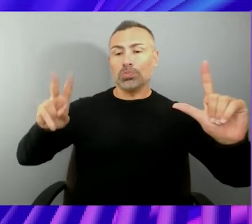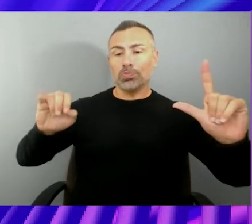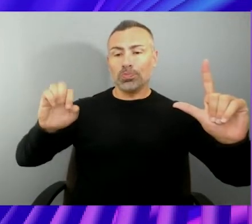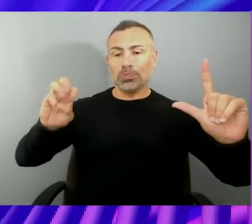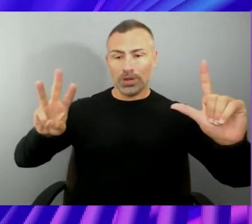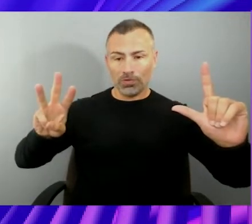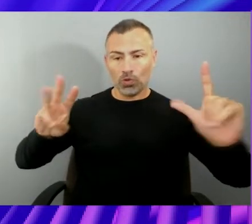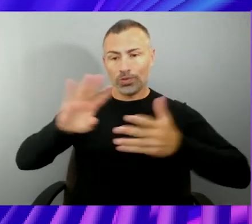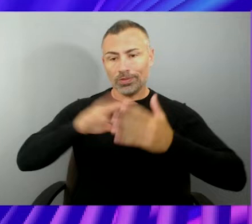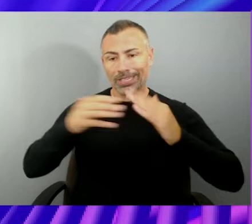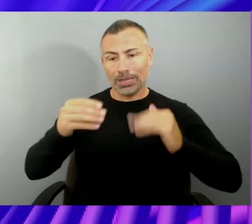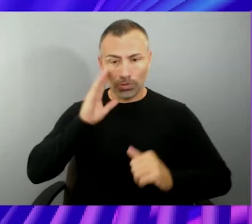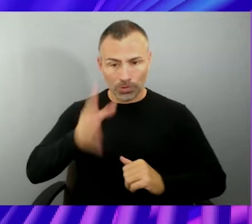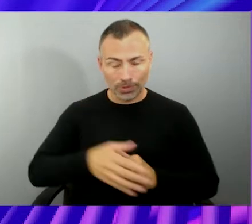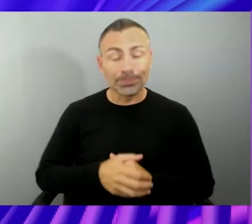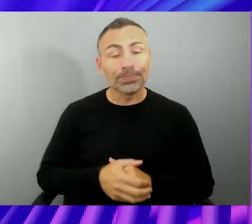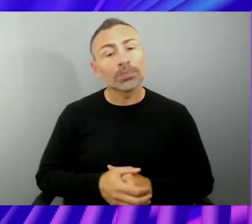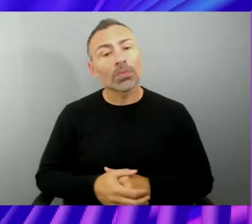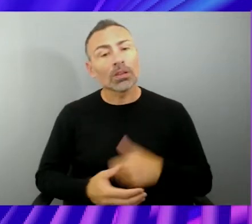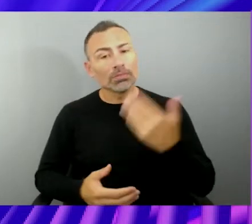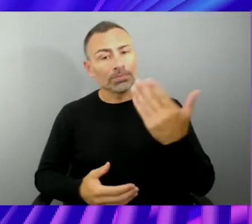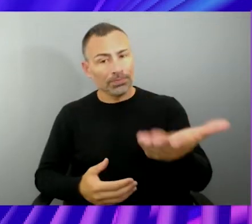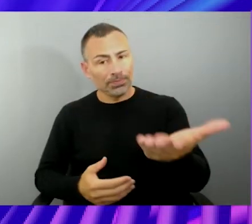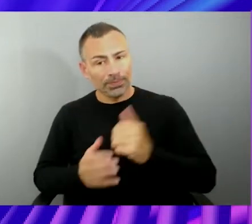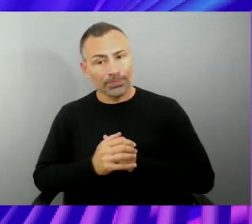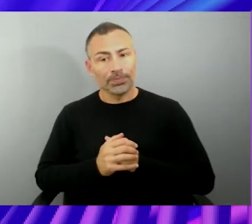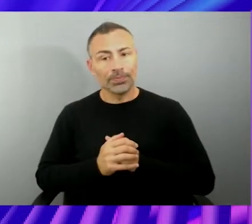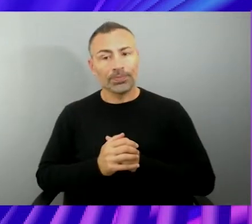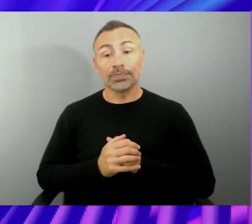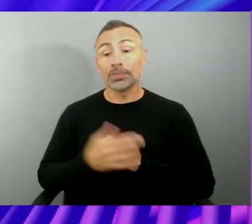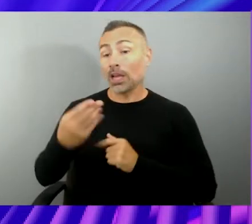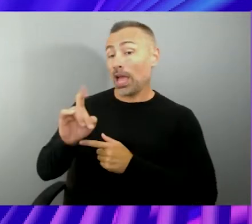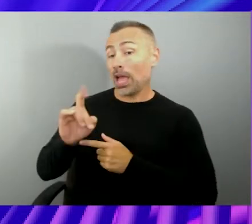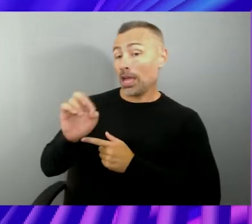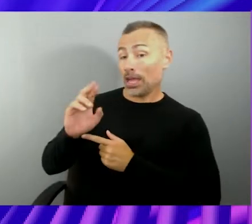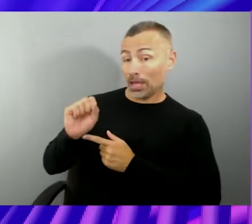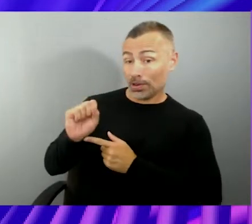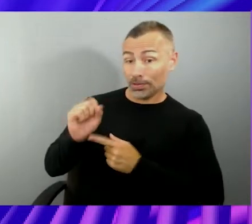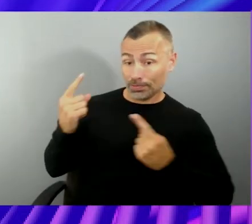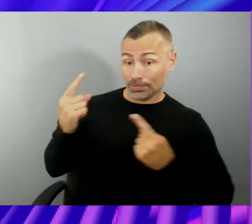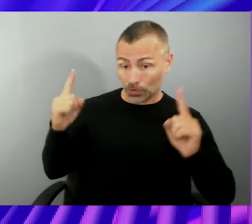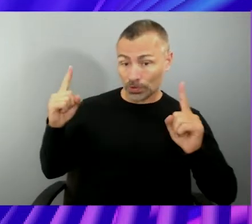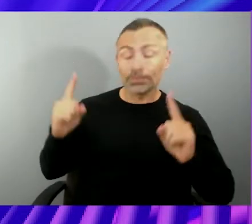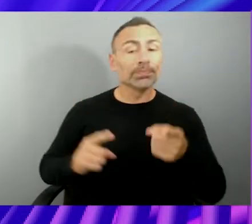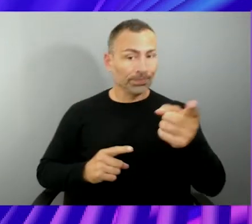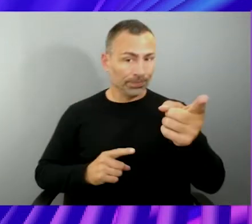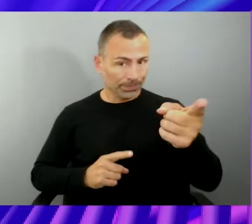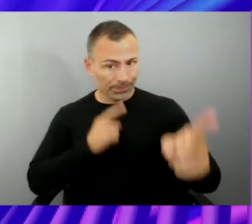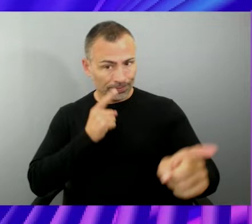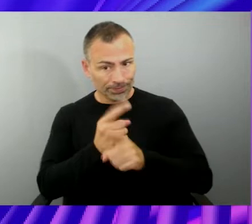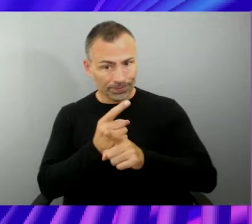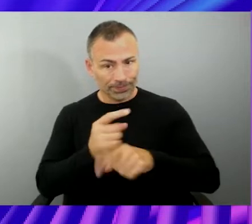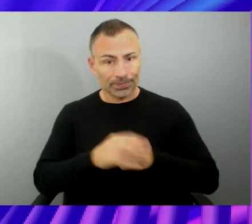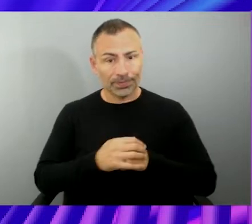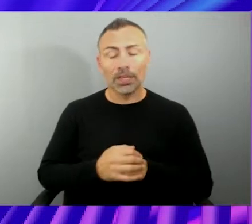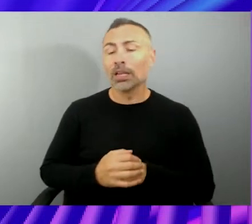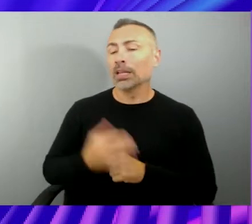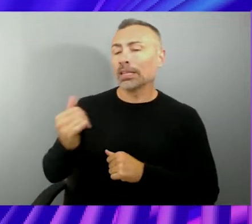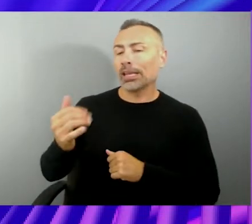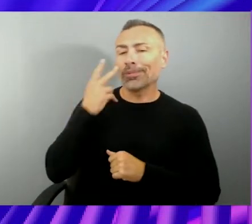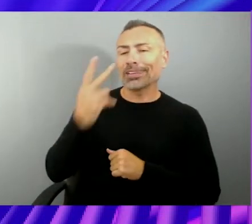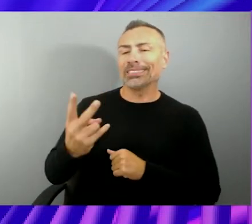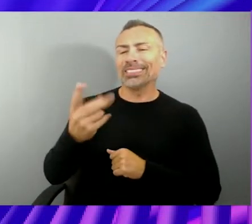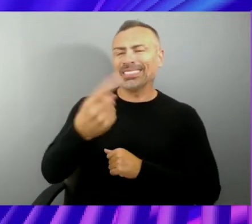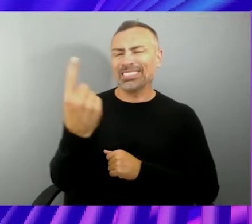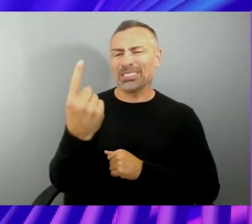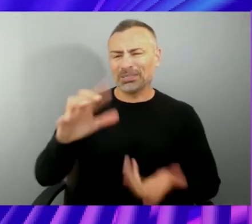show me, all right, are my headers working? Absolutely. We can see that running afoul. My bucket that I have available that